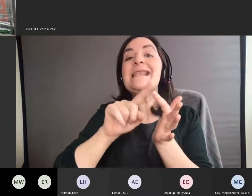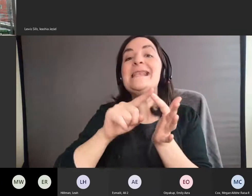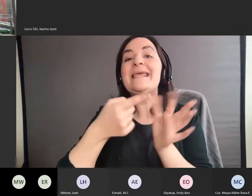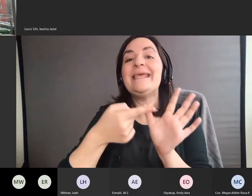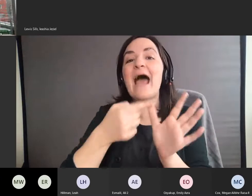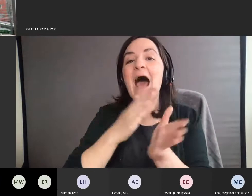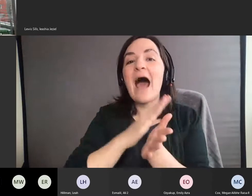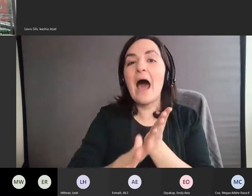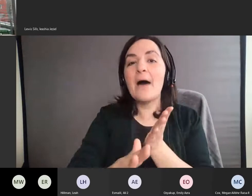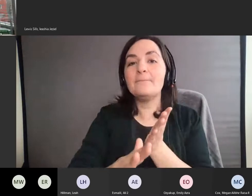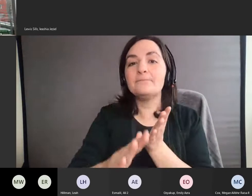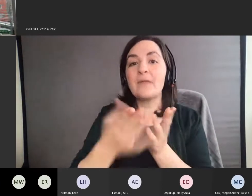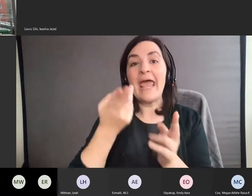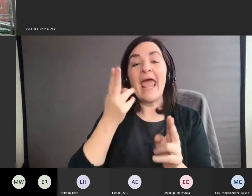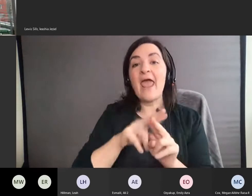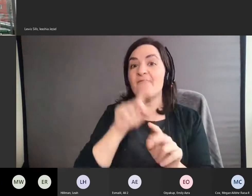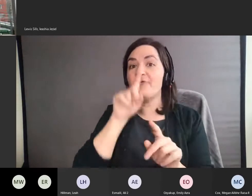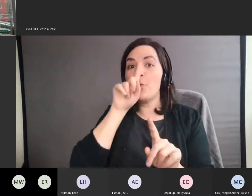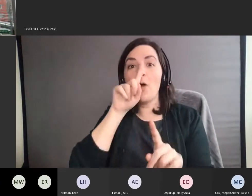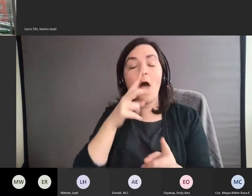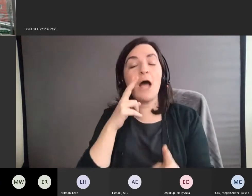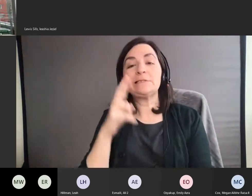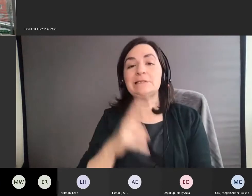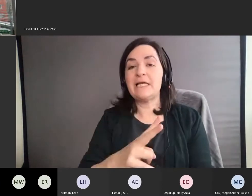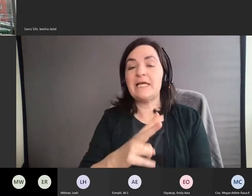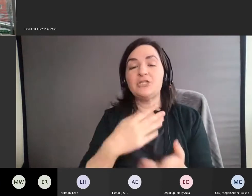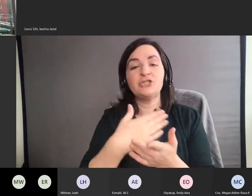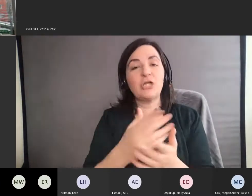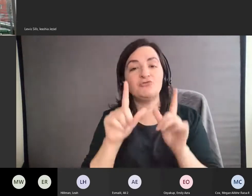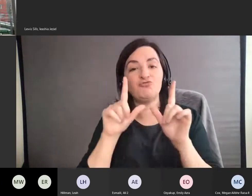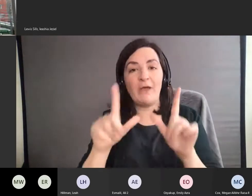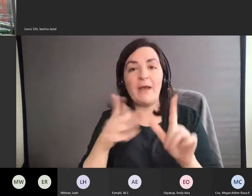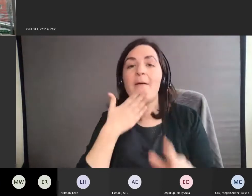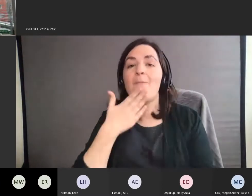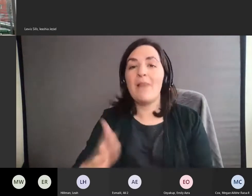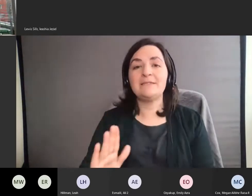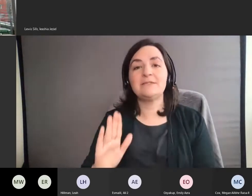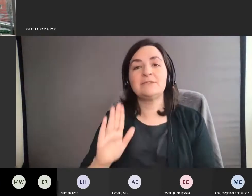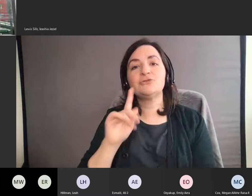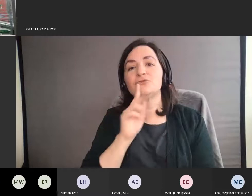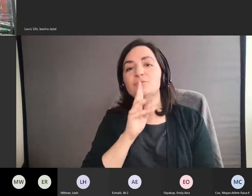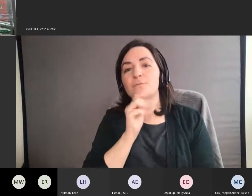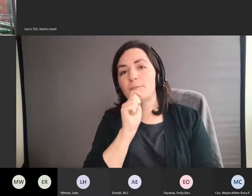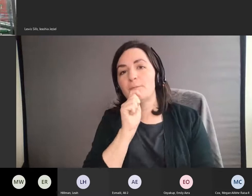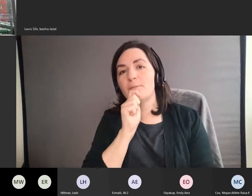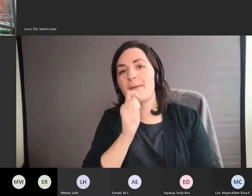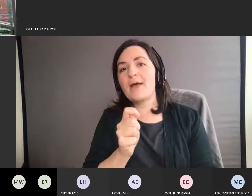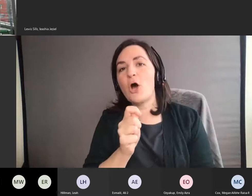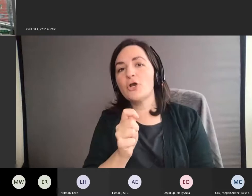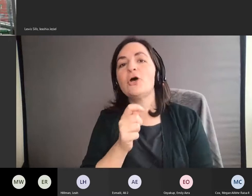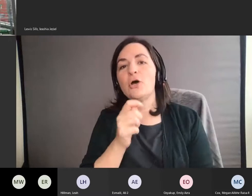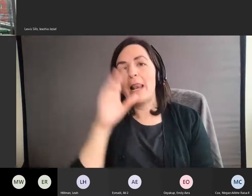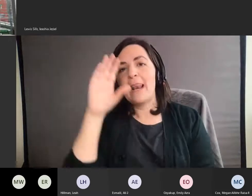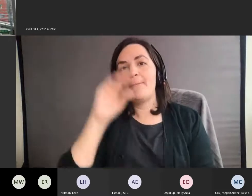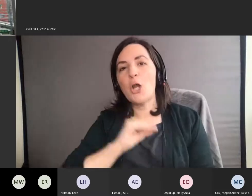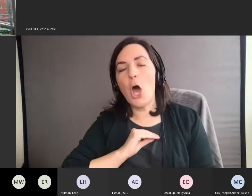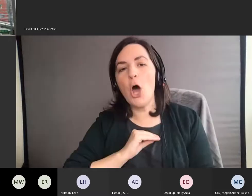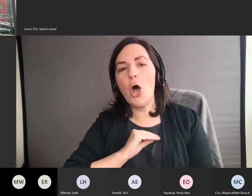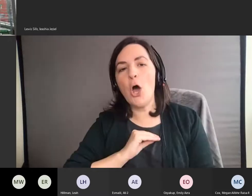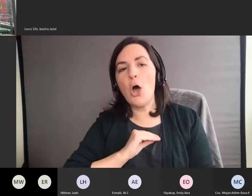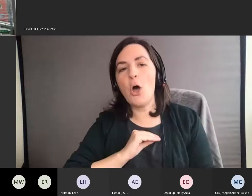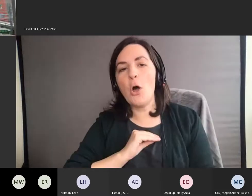can't see the shared screen, Leah, just Leah, could you turn your mic on and let me know? Actually, if you can see